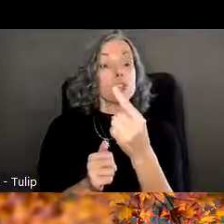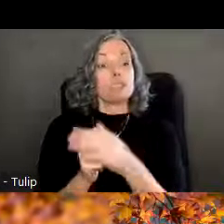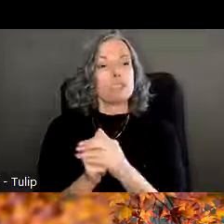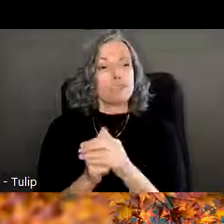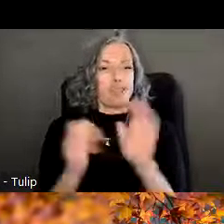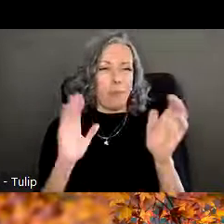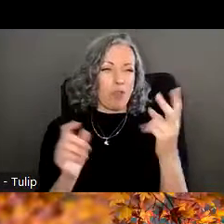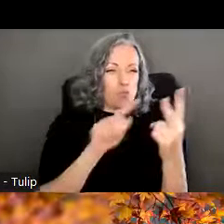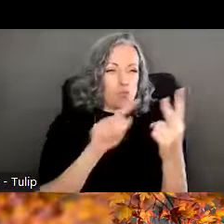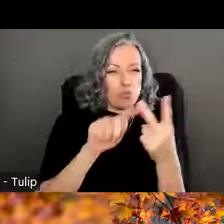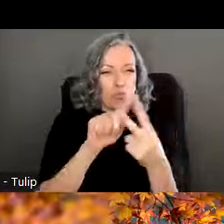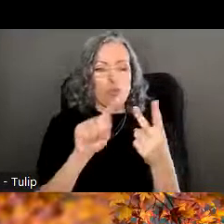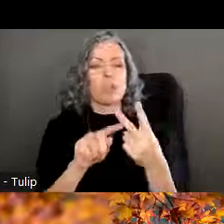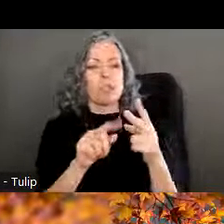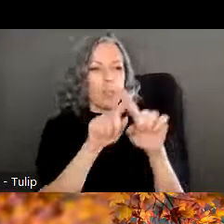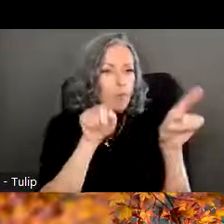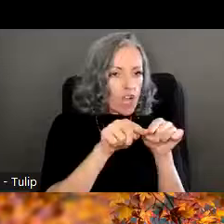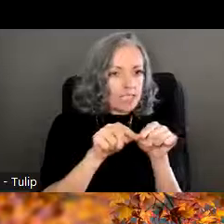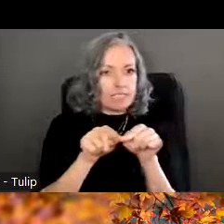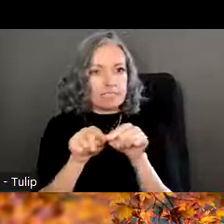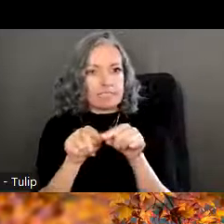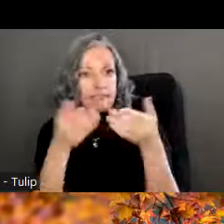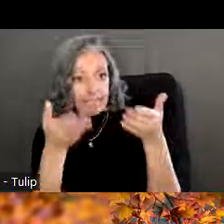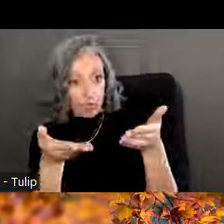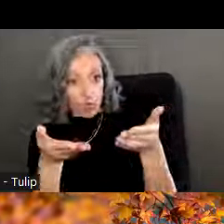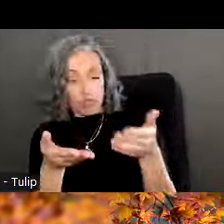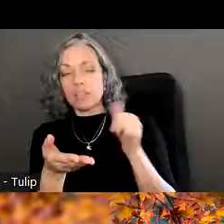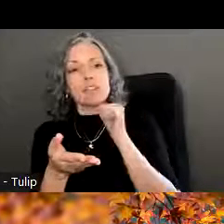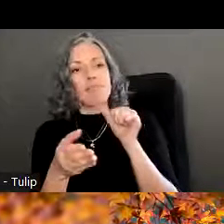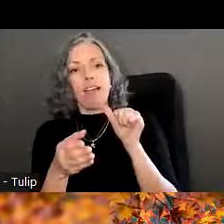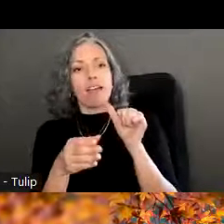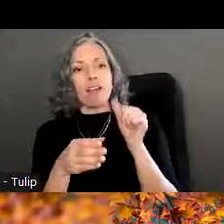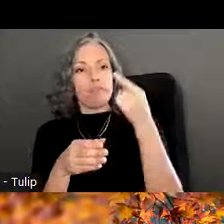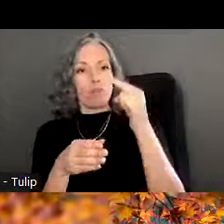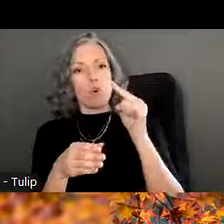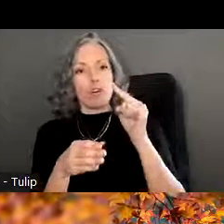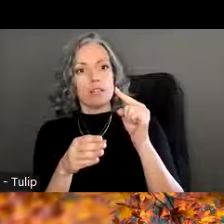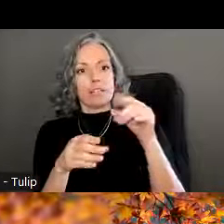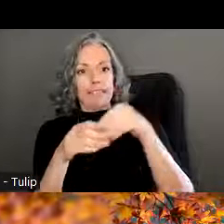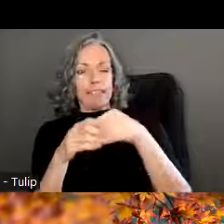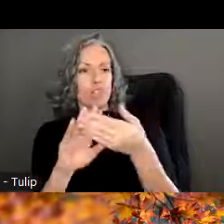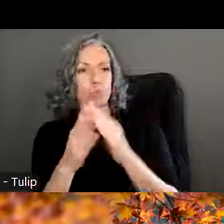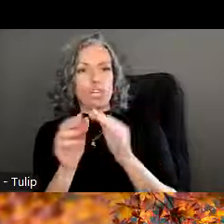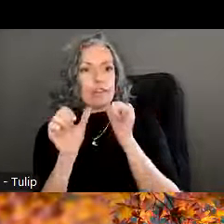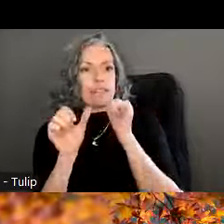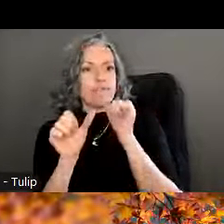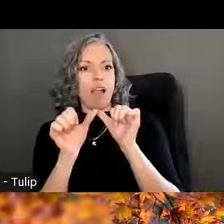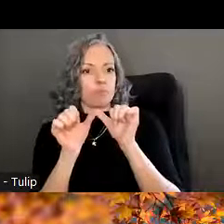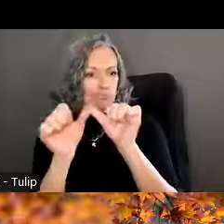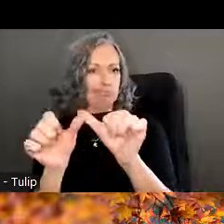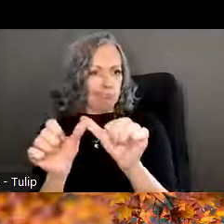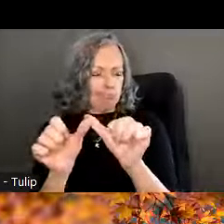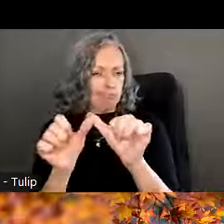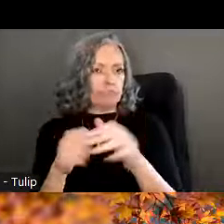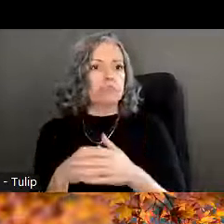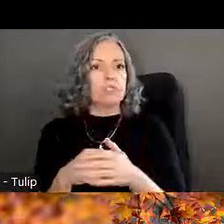are available statewide. And then if you look community to community, you see inconsistency in what's available as well.